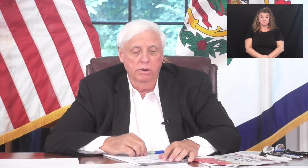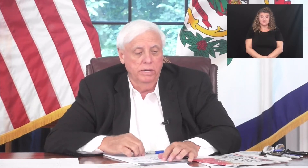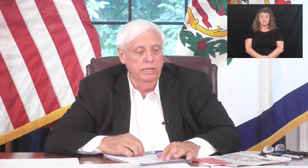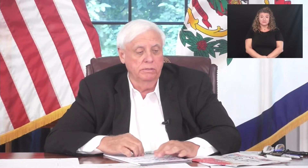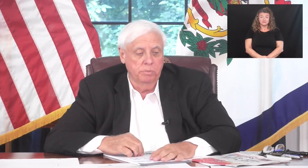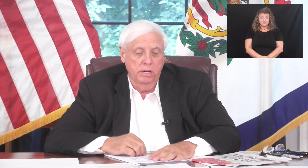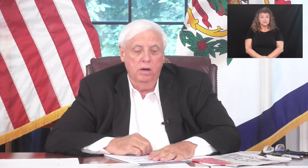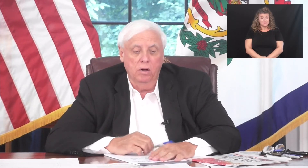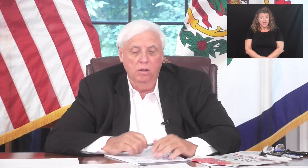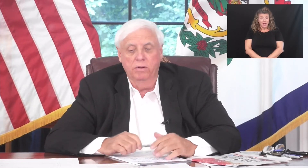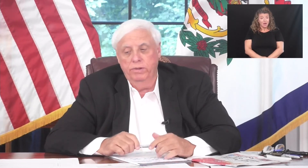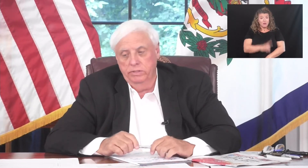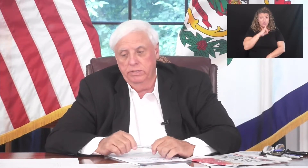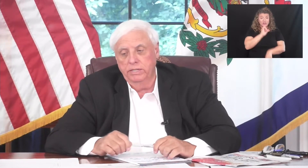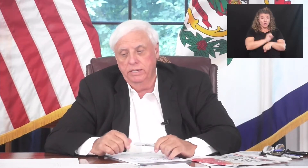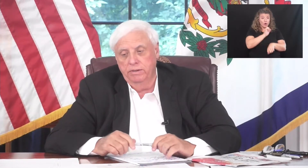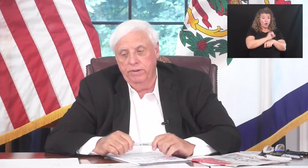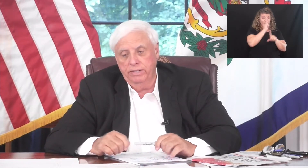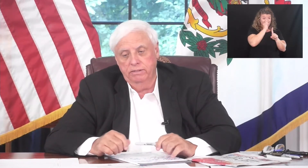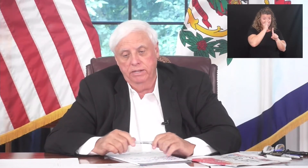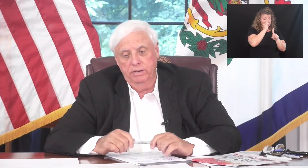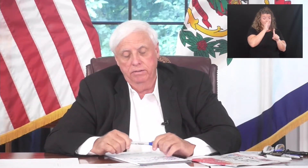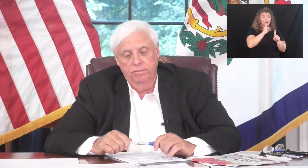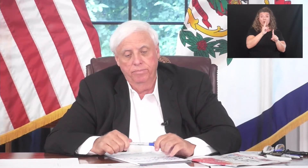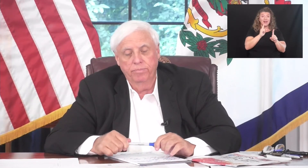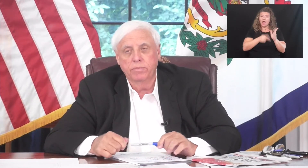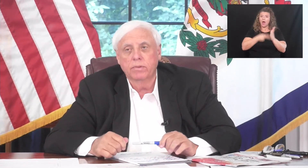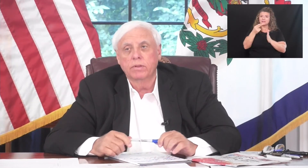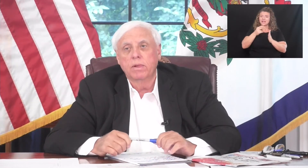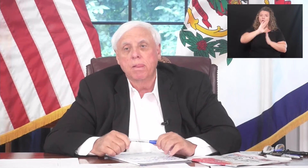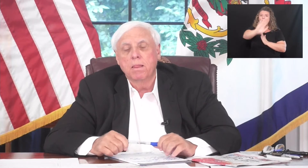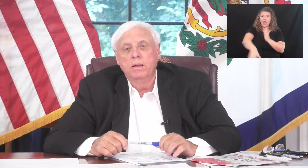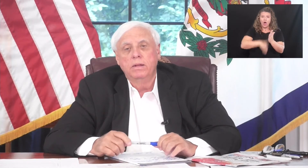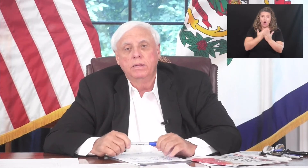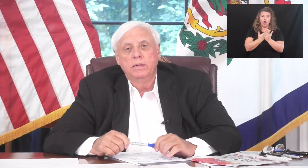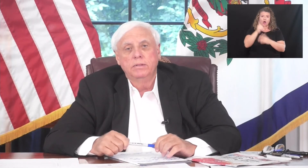work on our kids, but all of us need to get vaccinated.